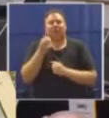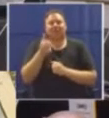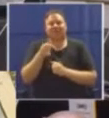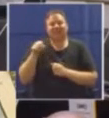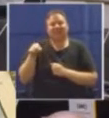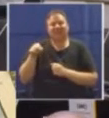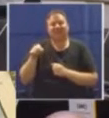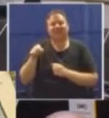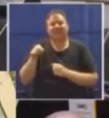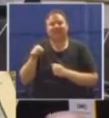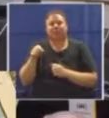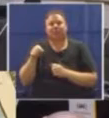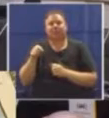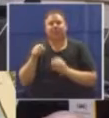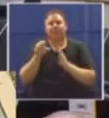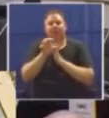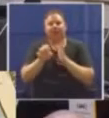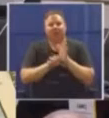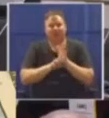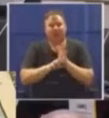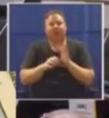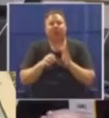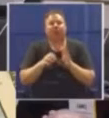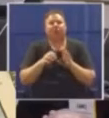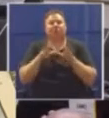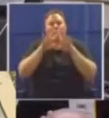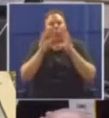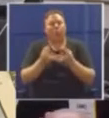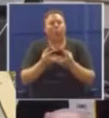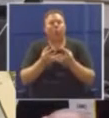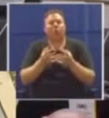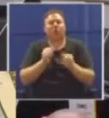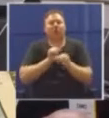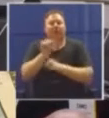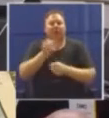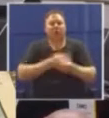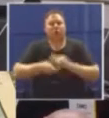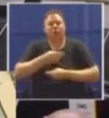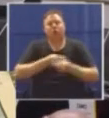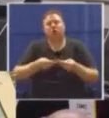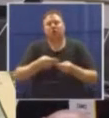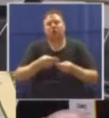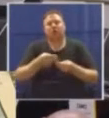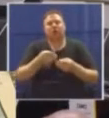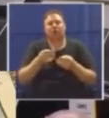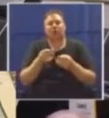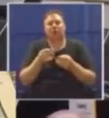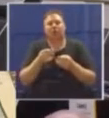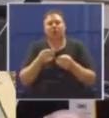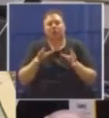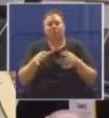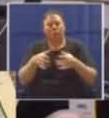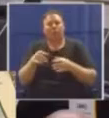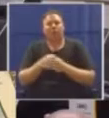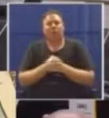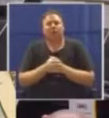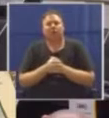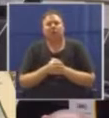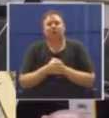launched Unashamedly Ethical, a global anti-corruption movement, which is now in 144 countries and which also has a youth